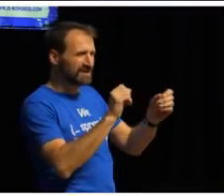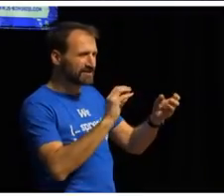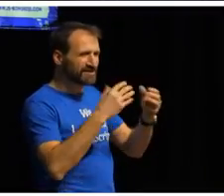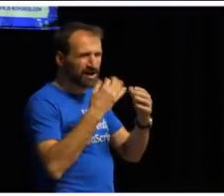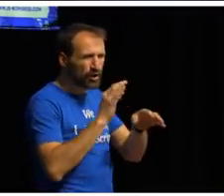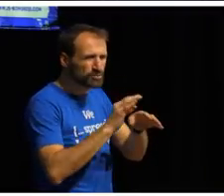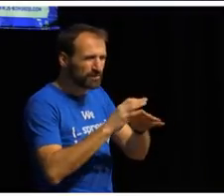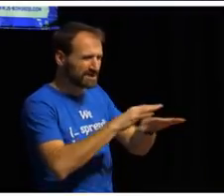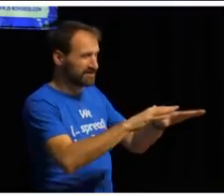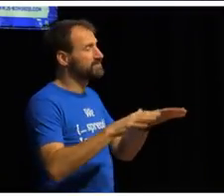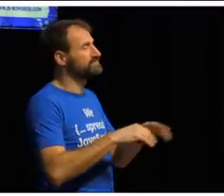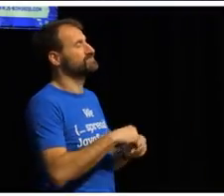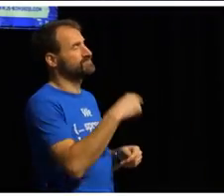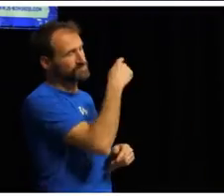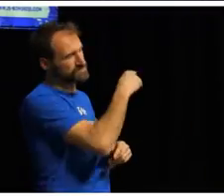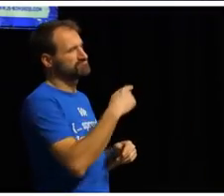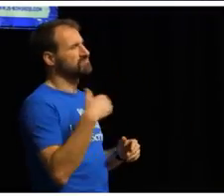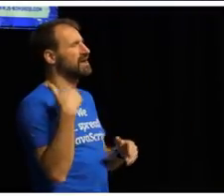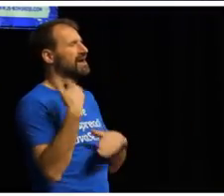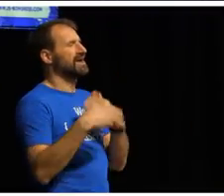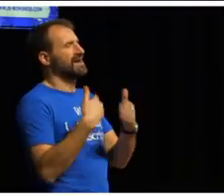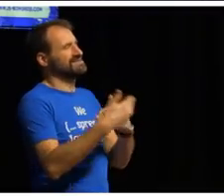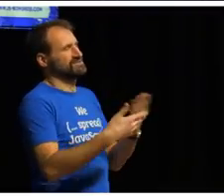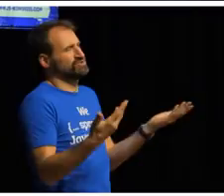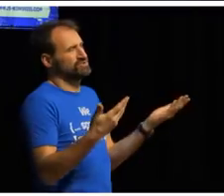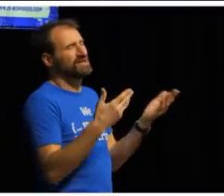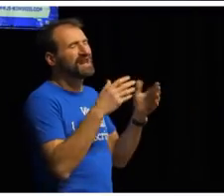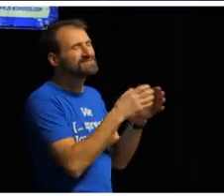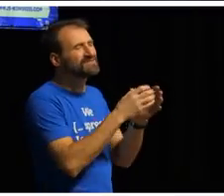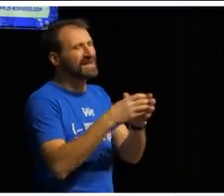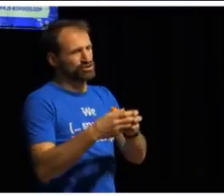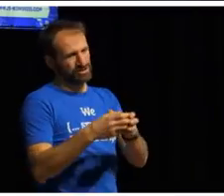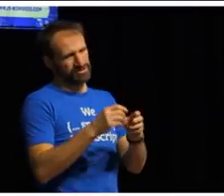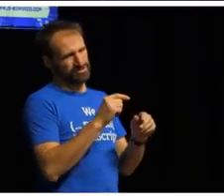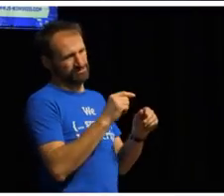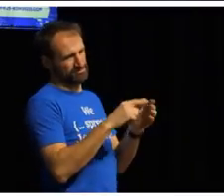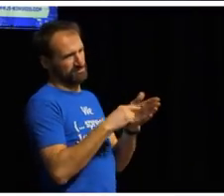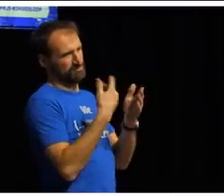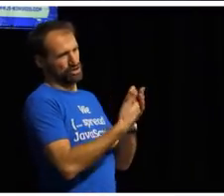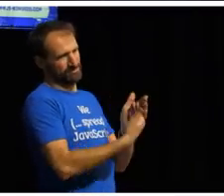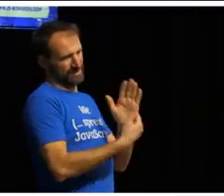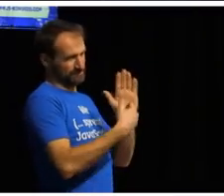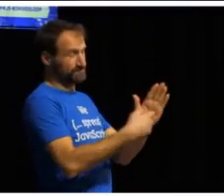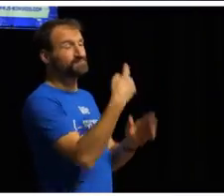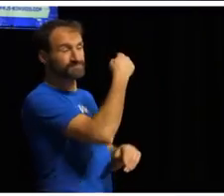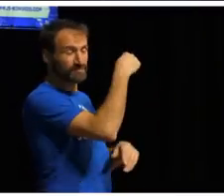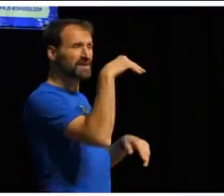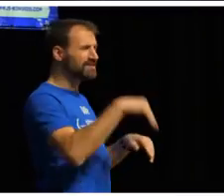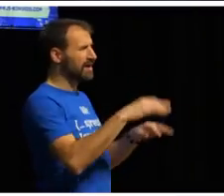here is a classification example. So what we have dots, those things